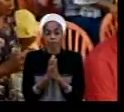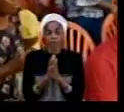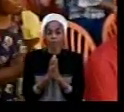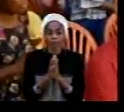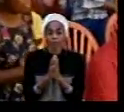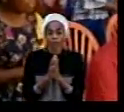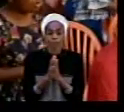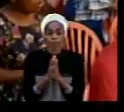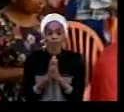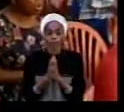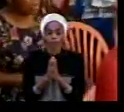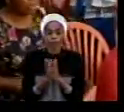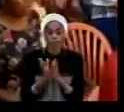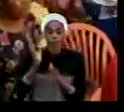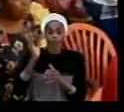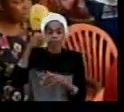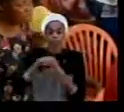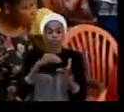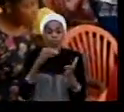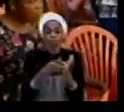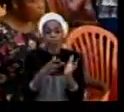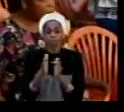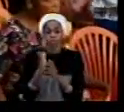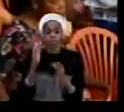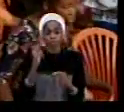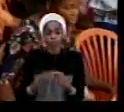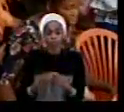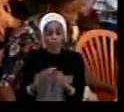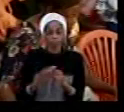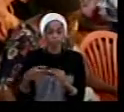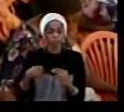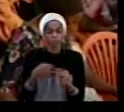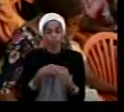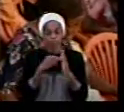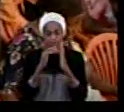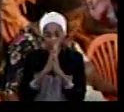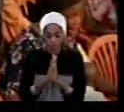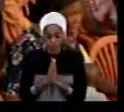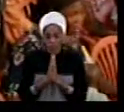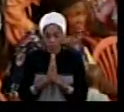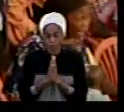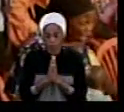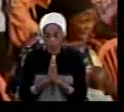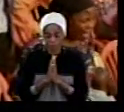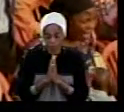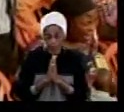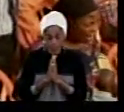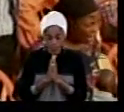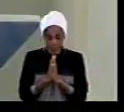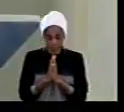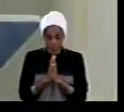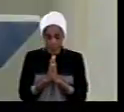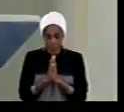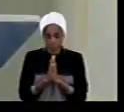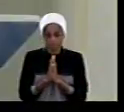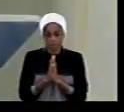In Jesus' name we prayed.